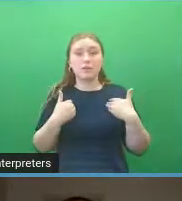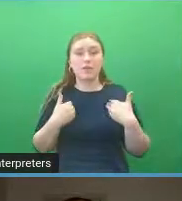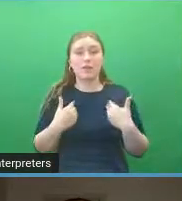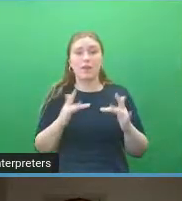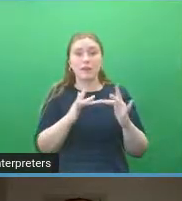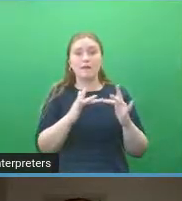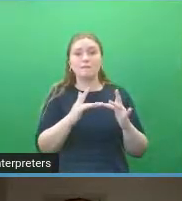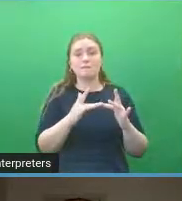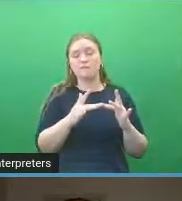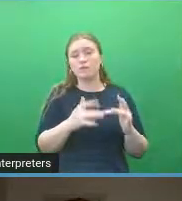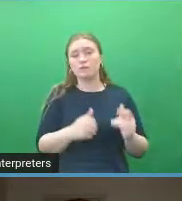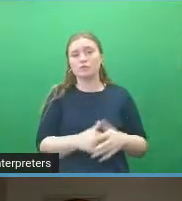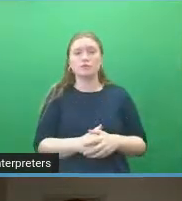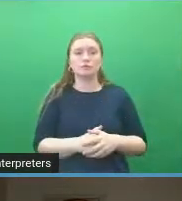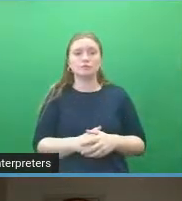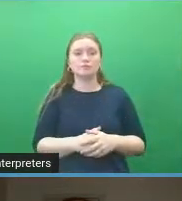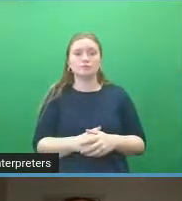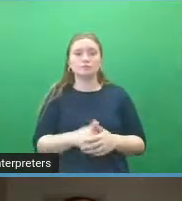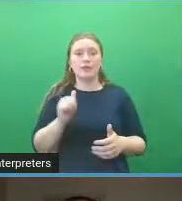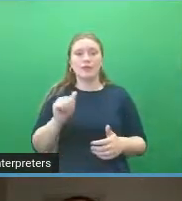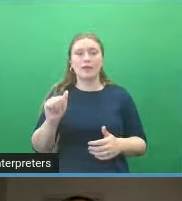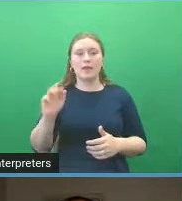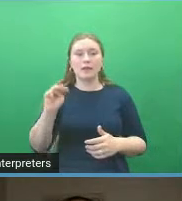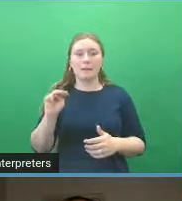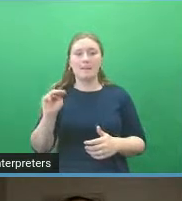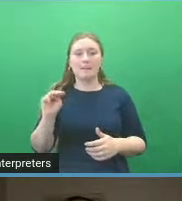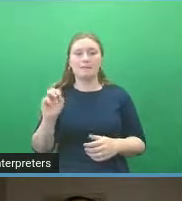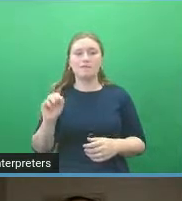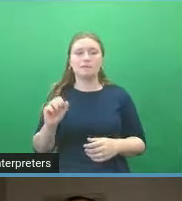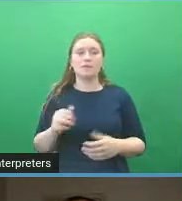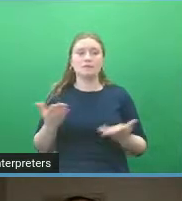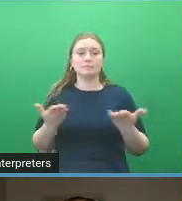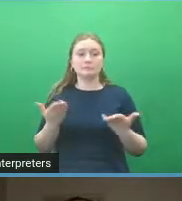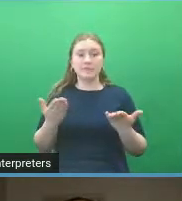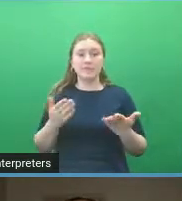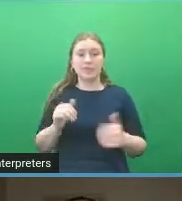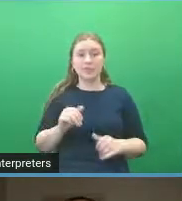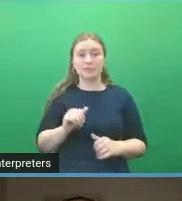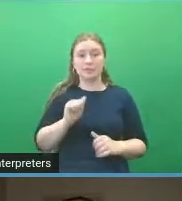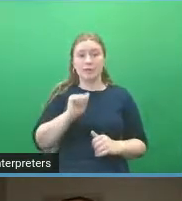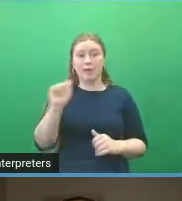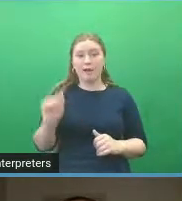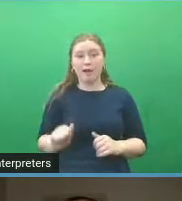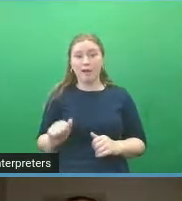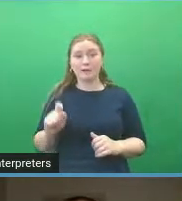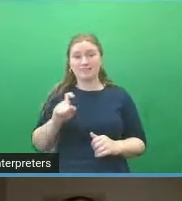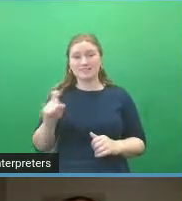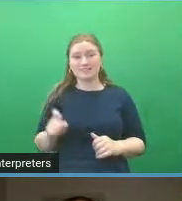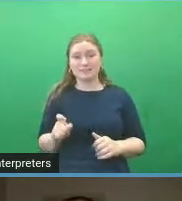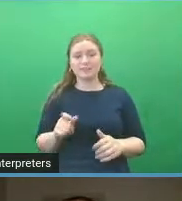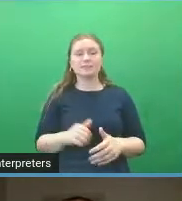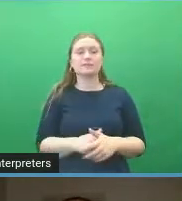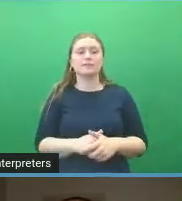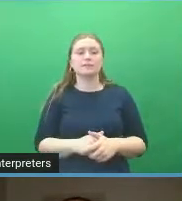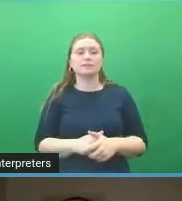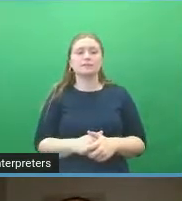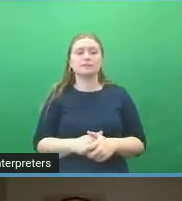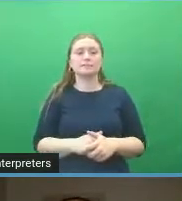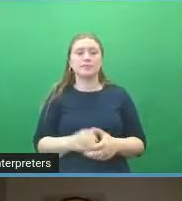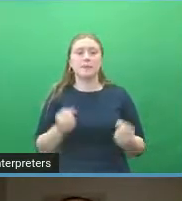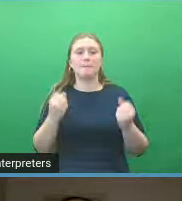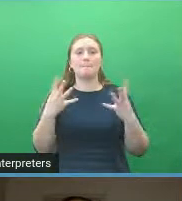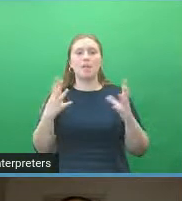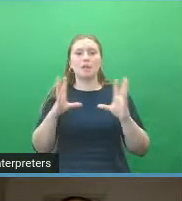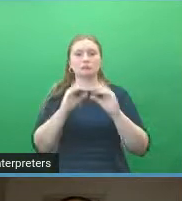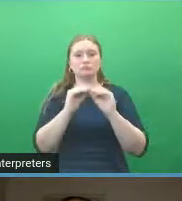For AAM's annual meeting to South by Southwest here in Austin, live conferences and summits have been streamed online